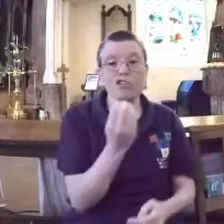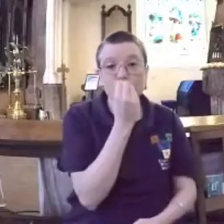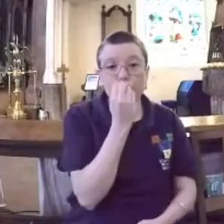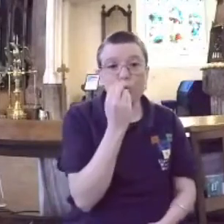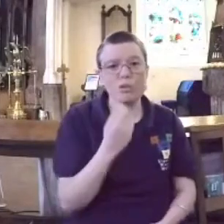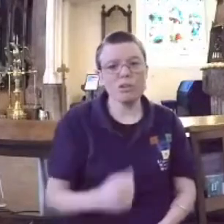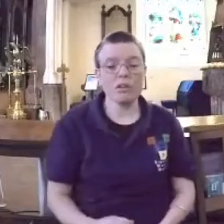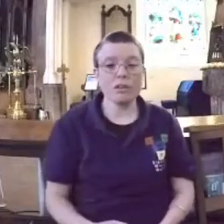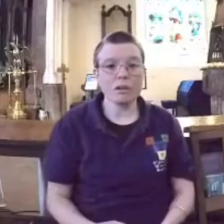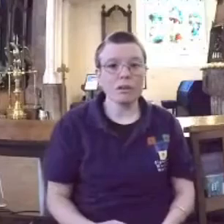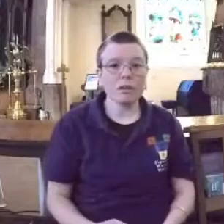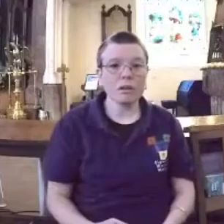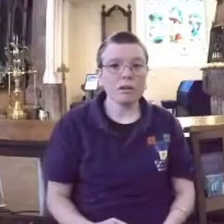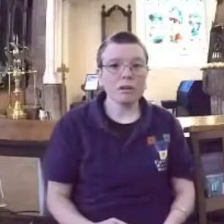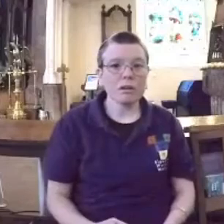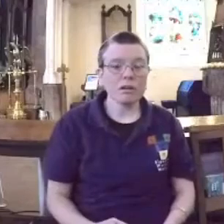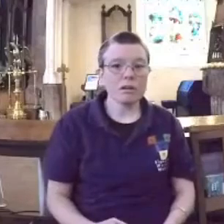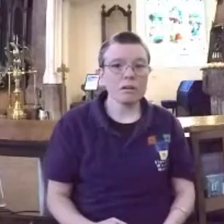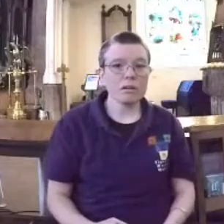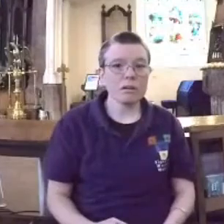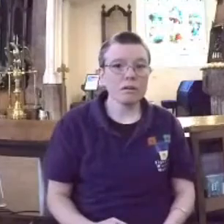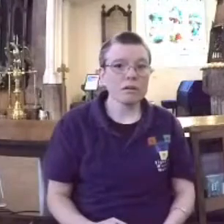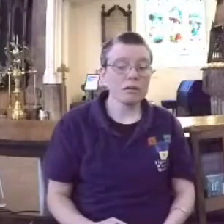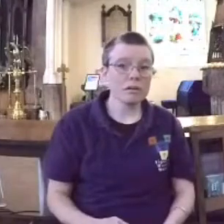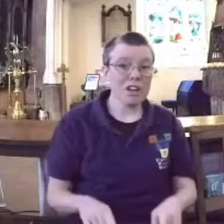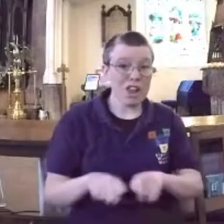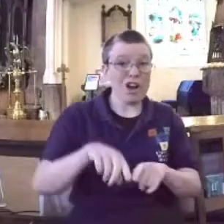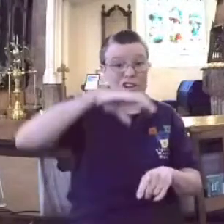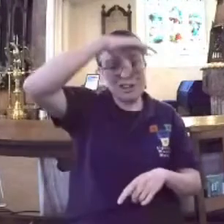like a spiritual Kendall mint cake, I suppose.